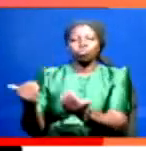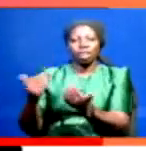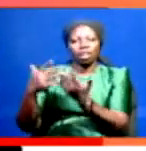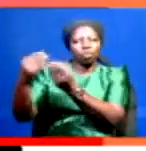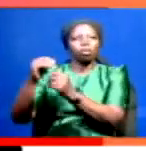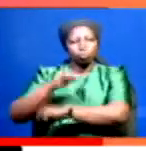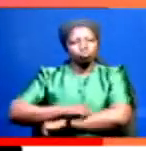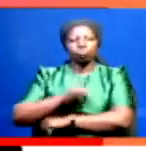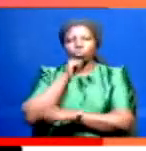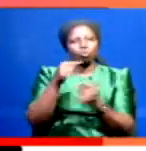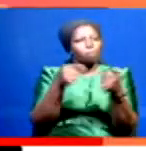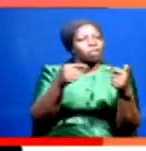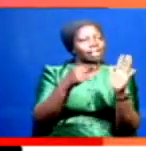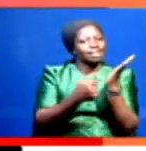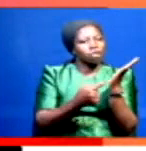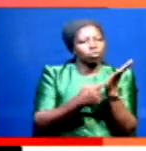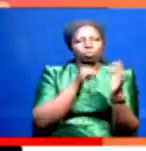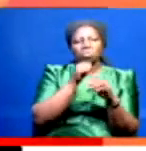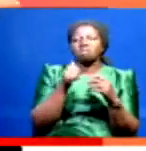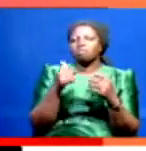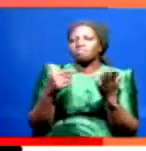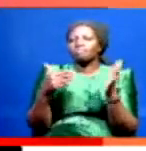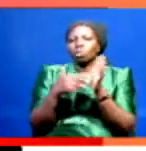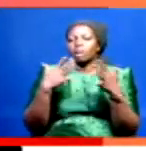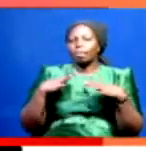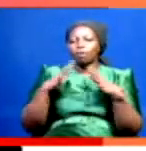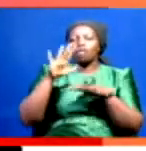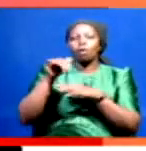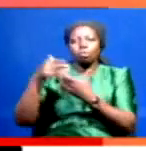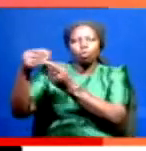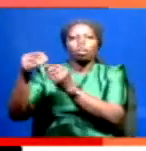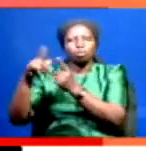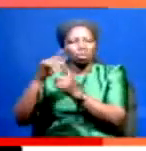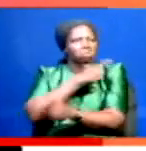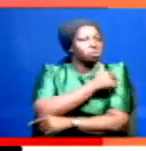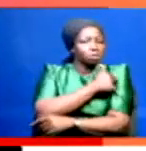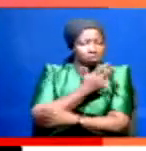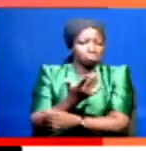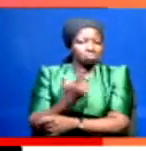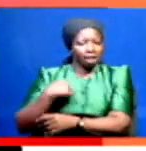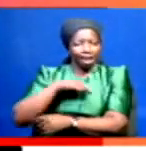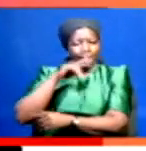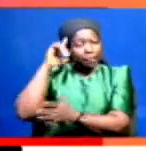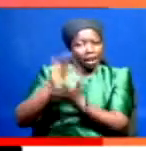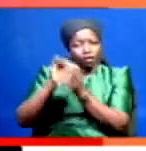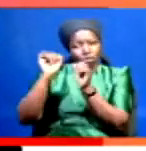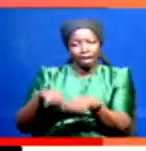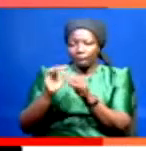technology. It's not about denying people from going to hospital. But we do believe that you can be prayed for and receive the